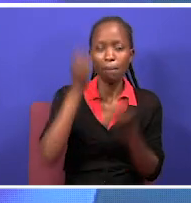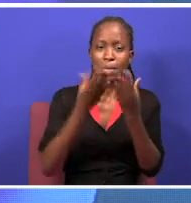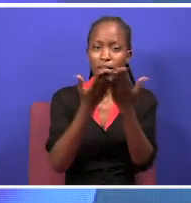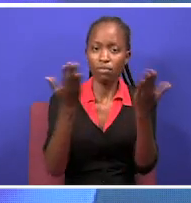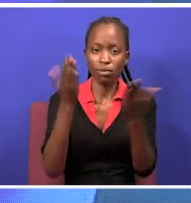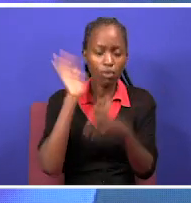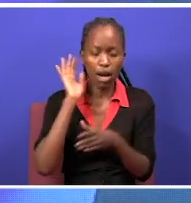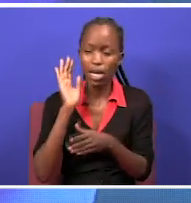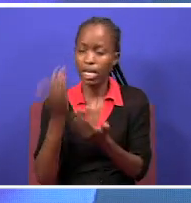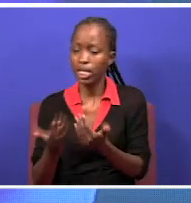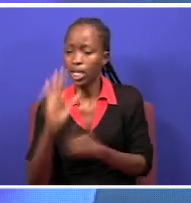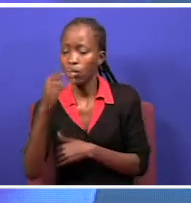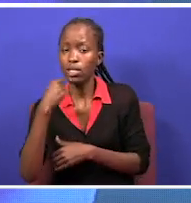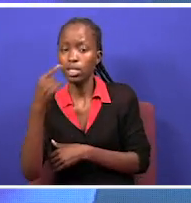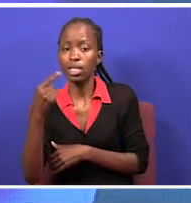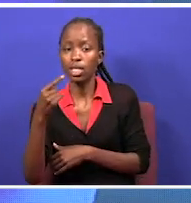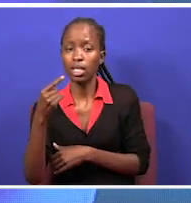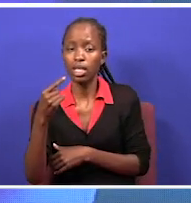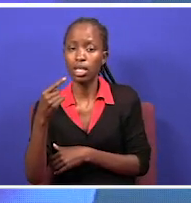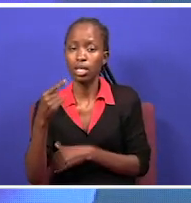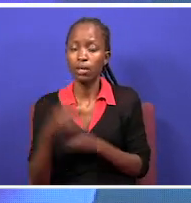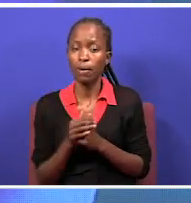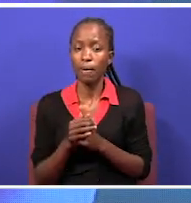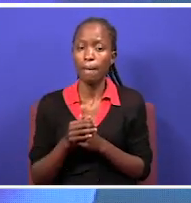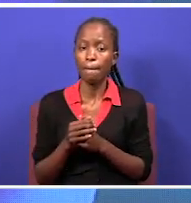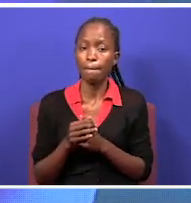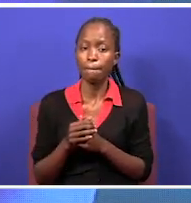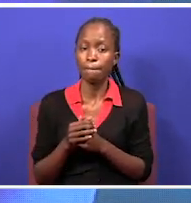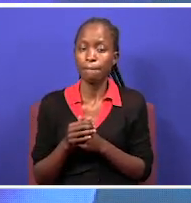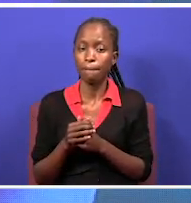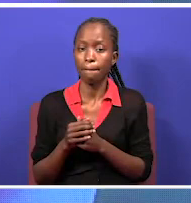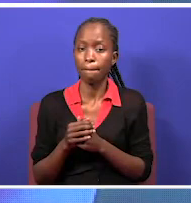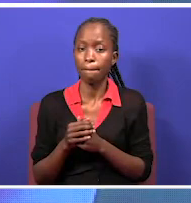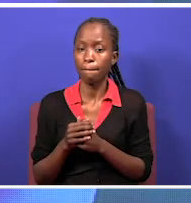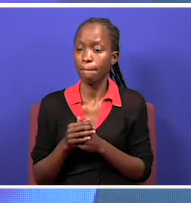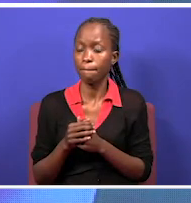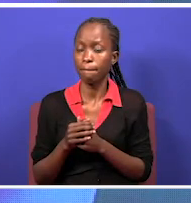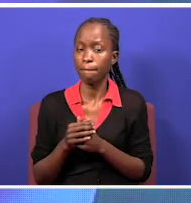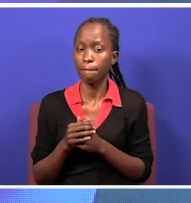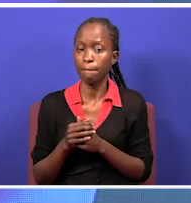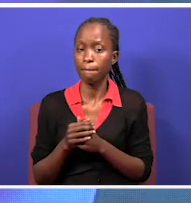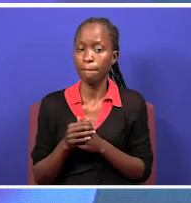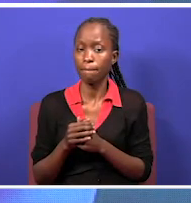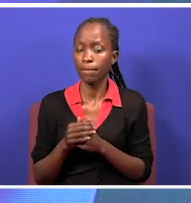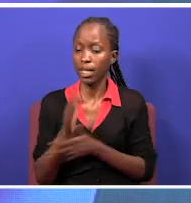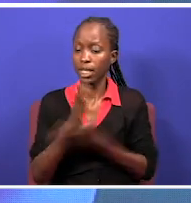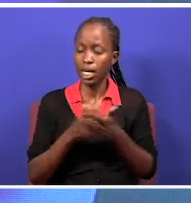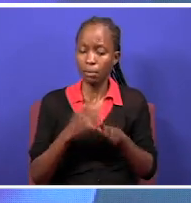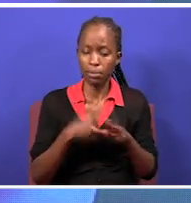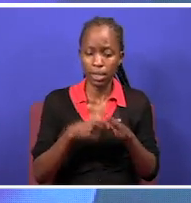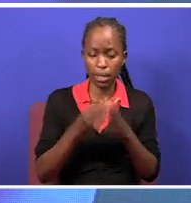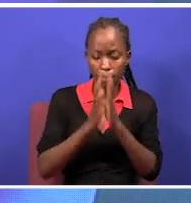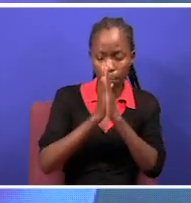your child telling you, "Mom, please pray," because they have something going on. Sometimes it's the exam, because they know we want